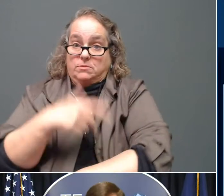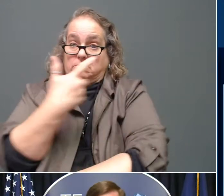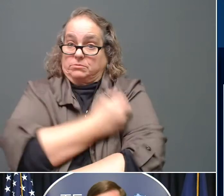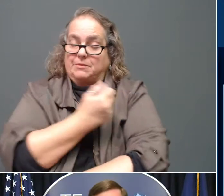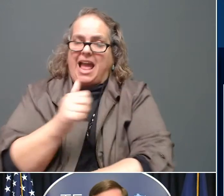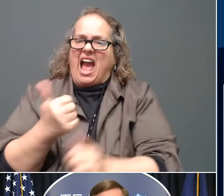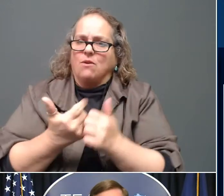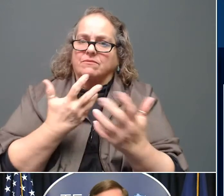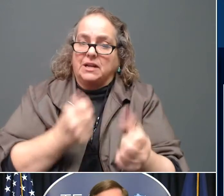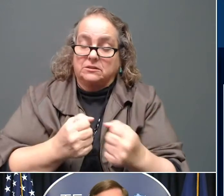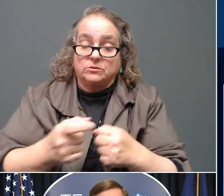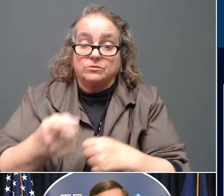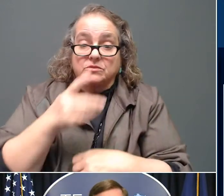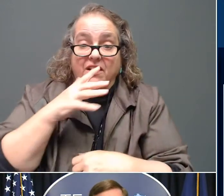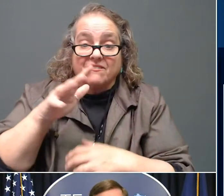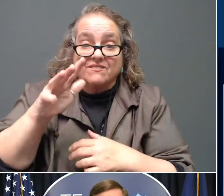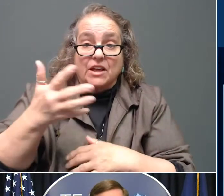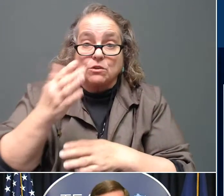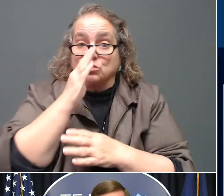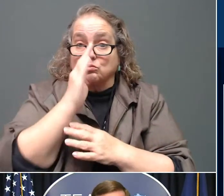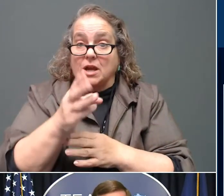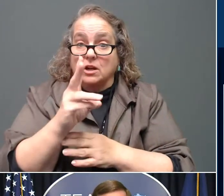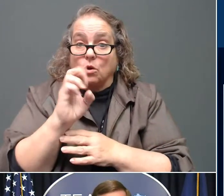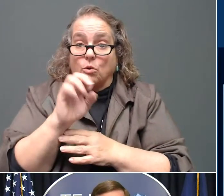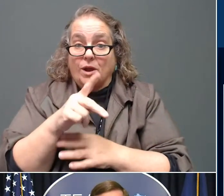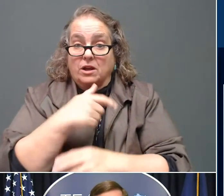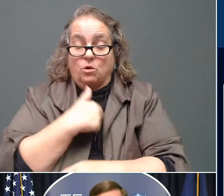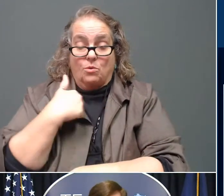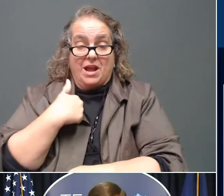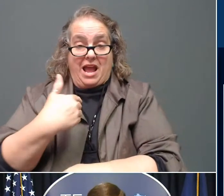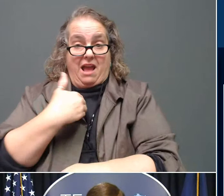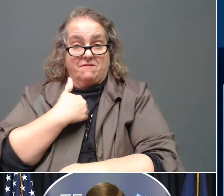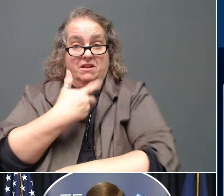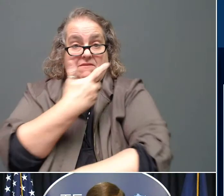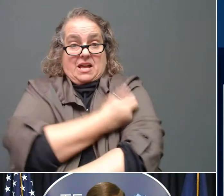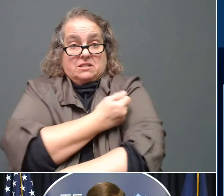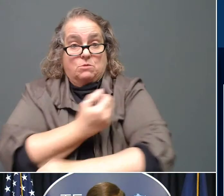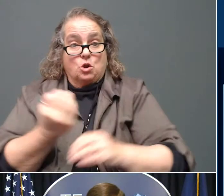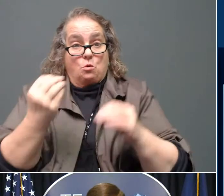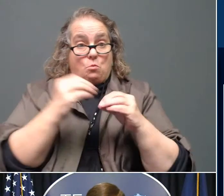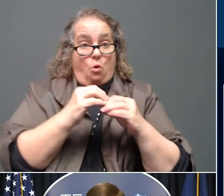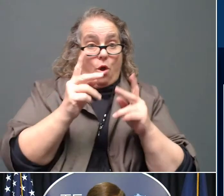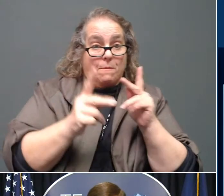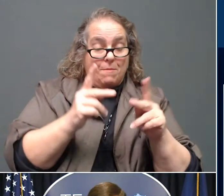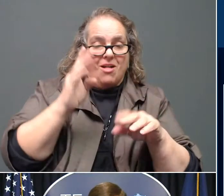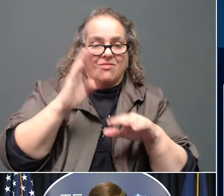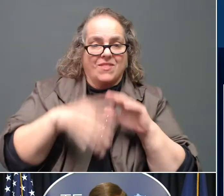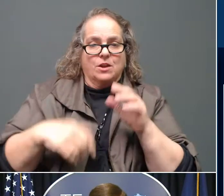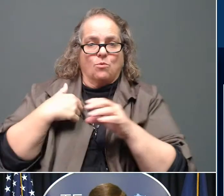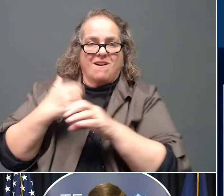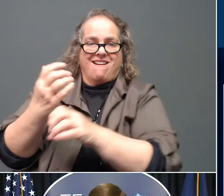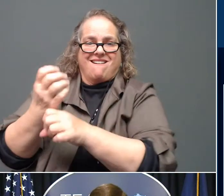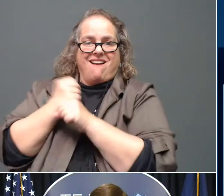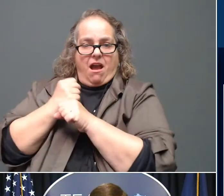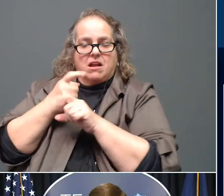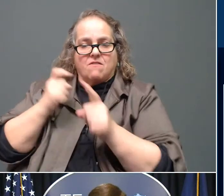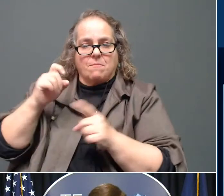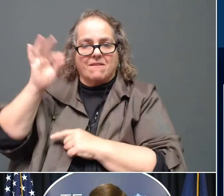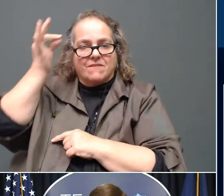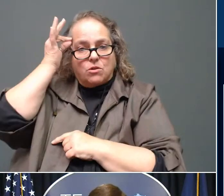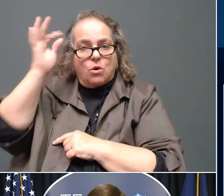5th straight week, we have vaccinated more people than we've gotten first doses from the federal government, which means